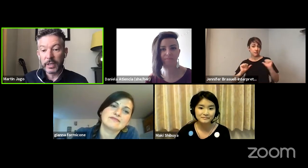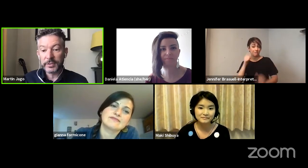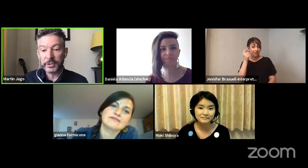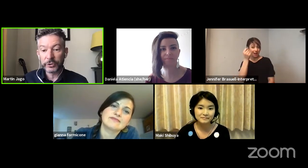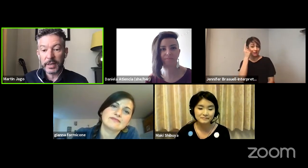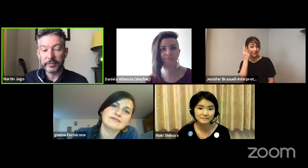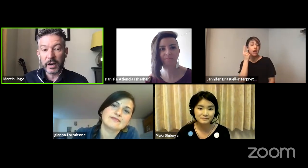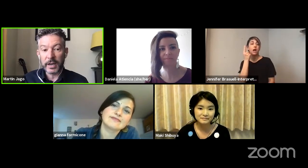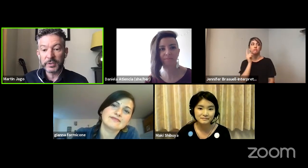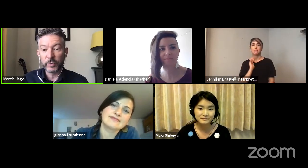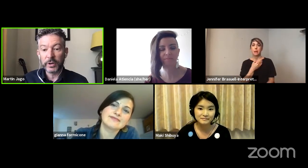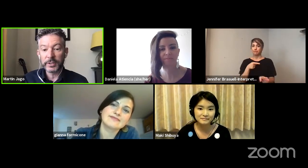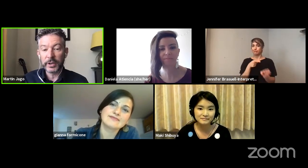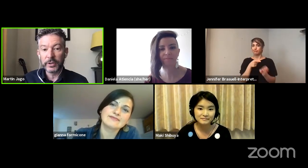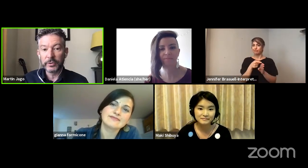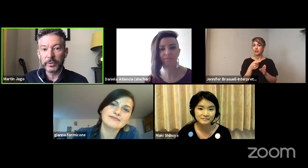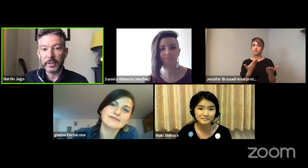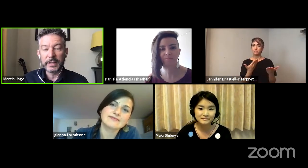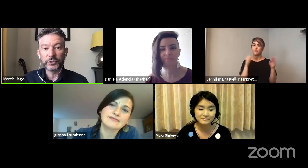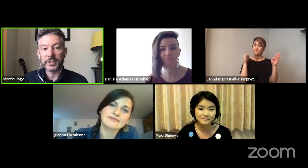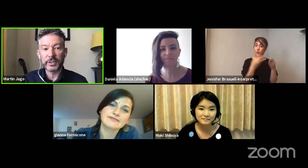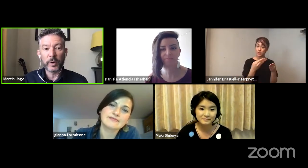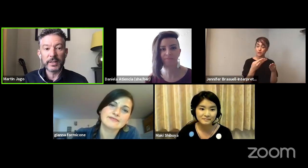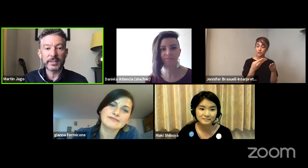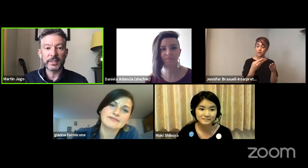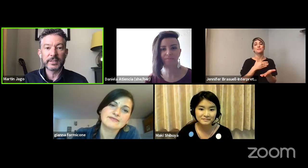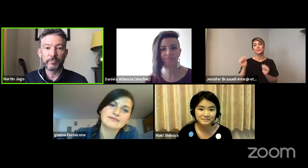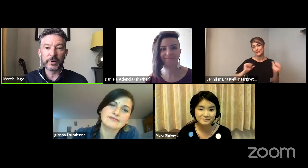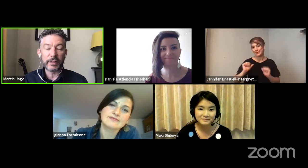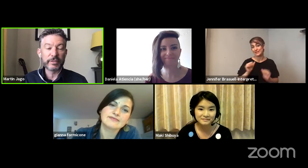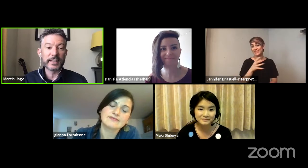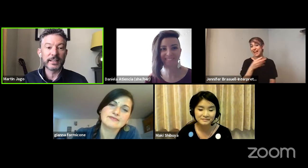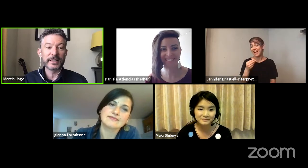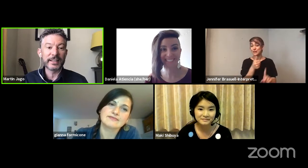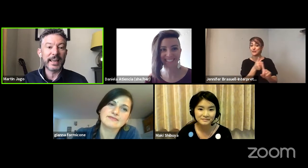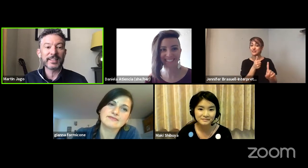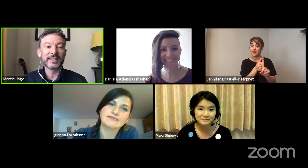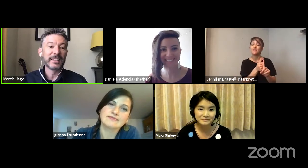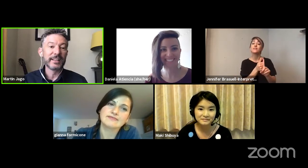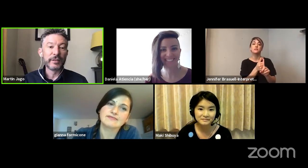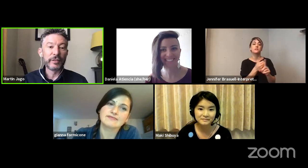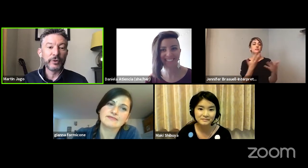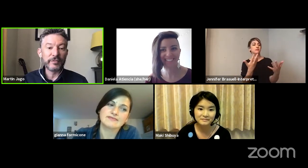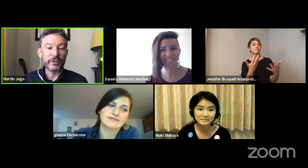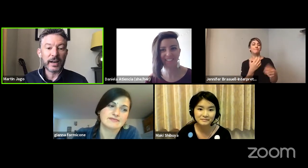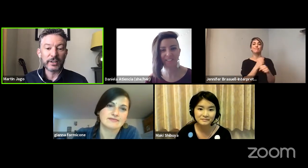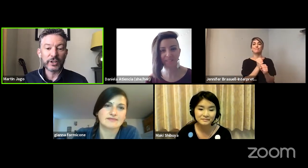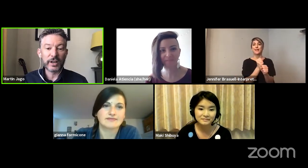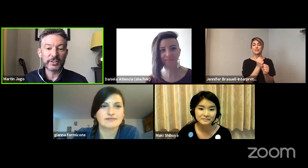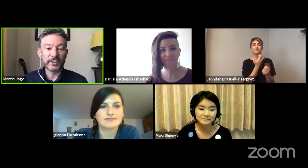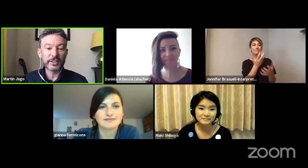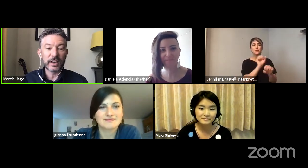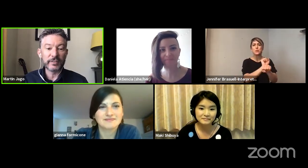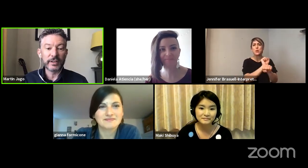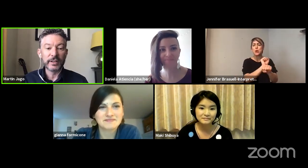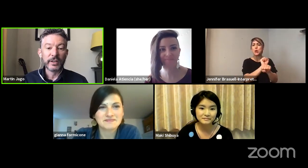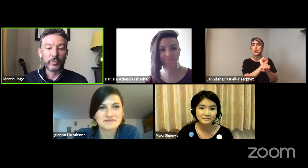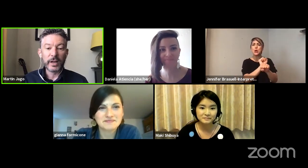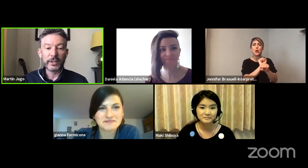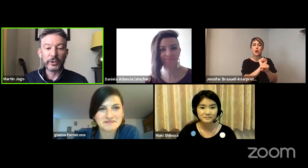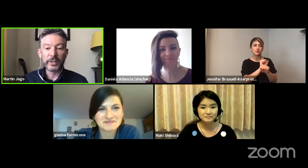also loves to create devised work. So in an interesting way, this is one of the things that connects the three of you. I had a chance to